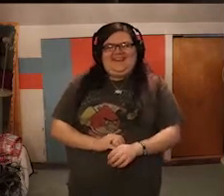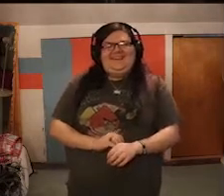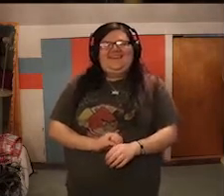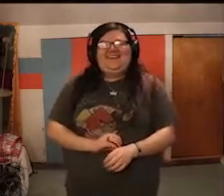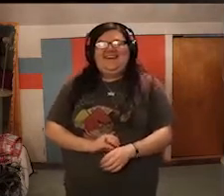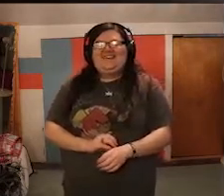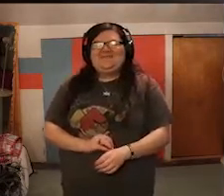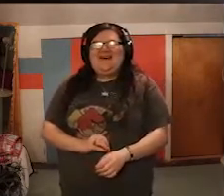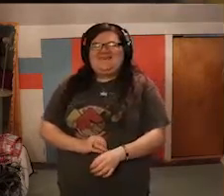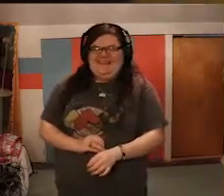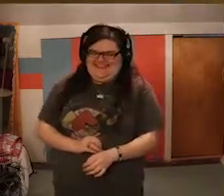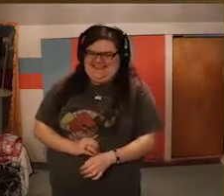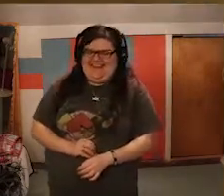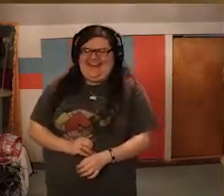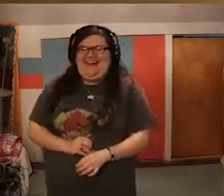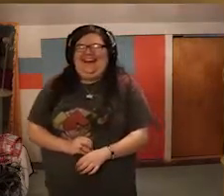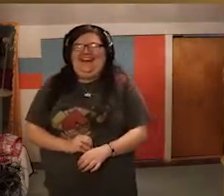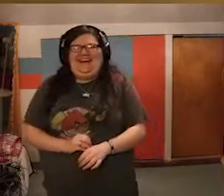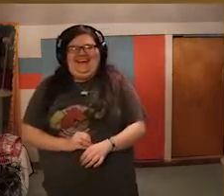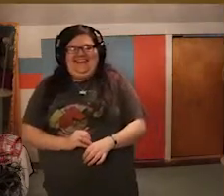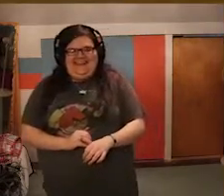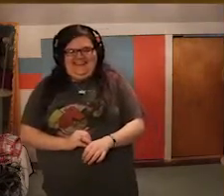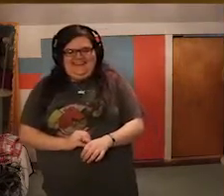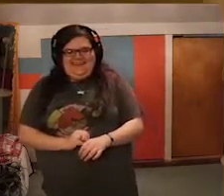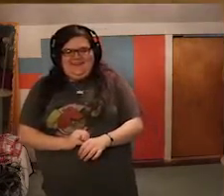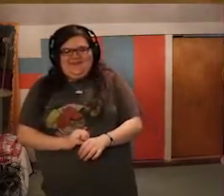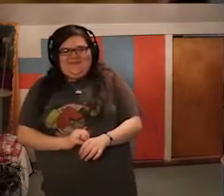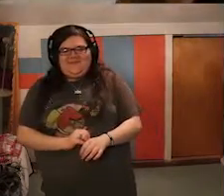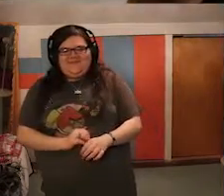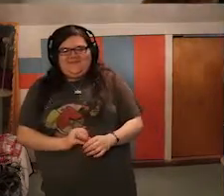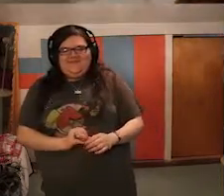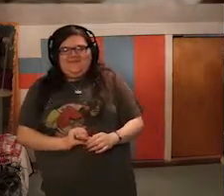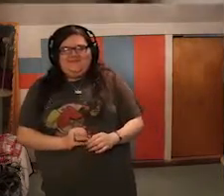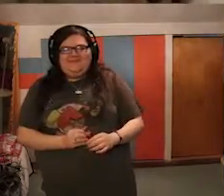mum. Yes, ma'am. Just to clear that up.